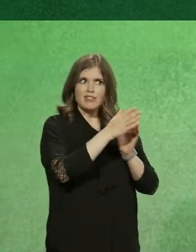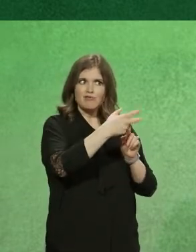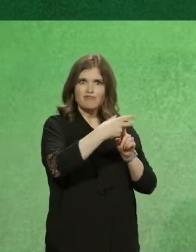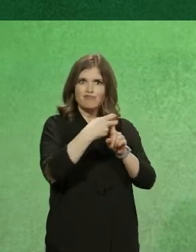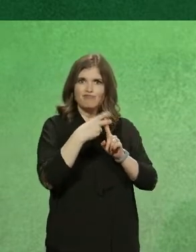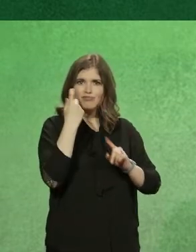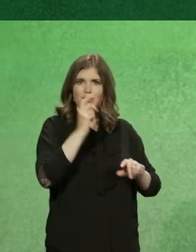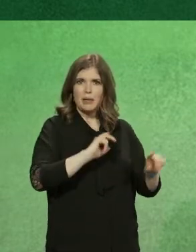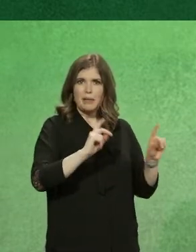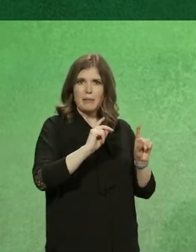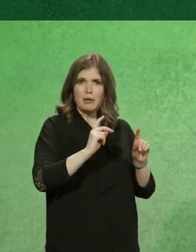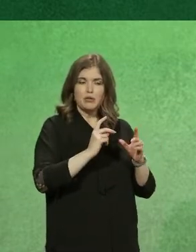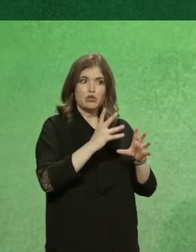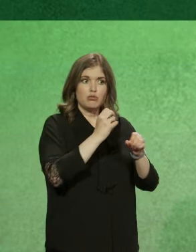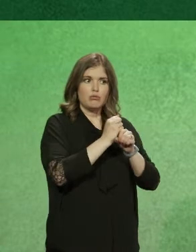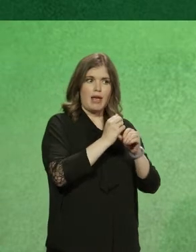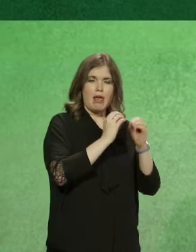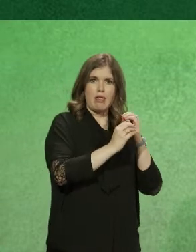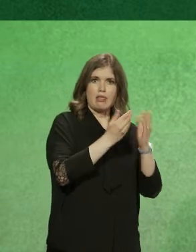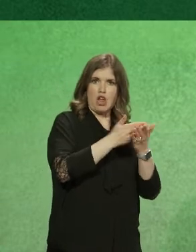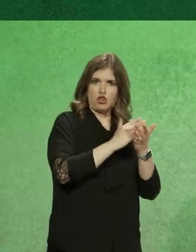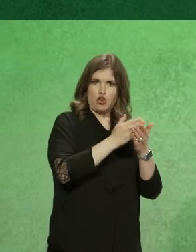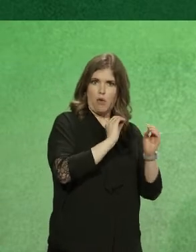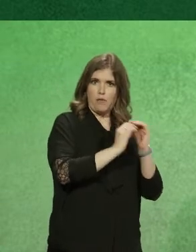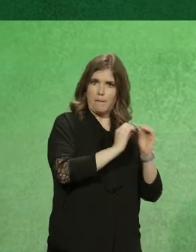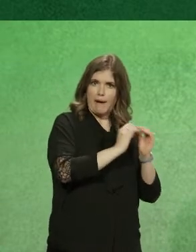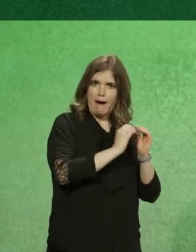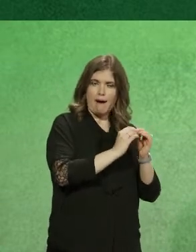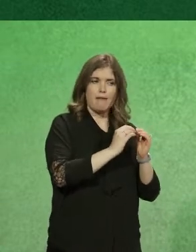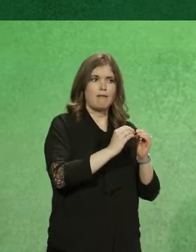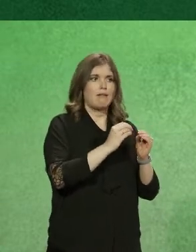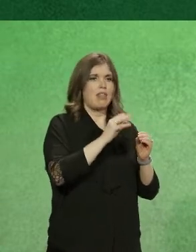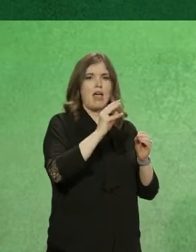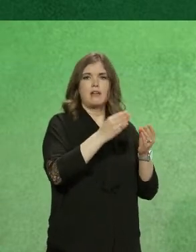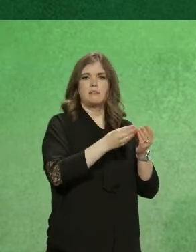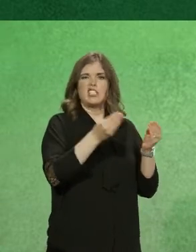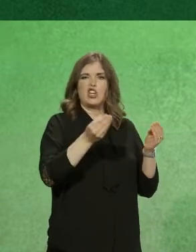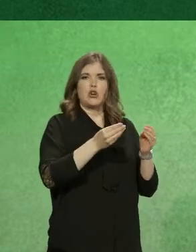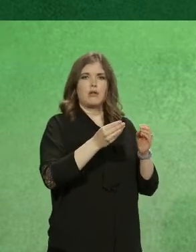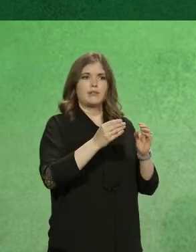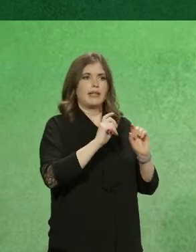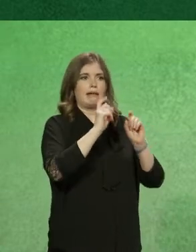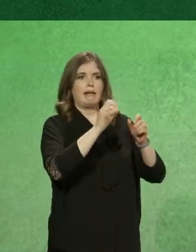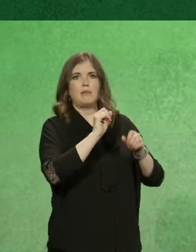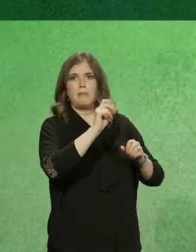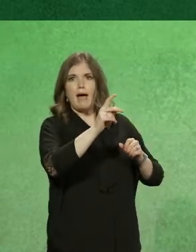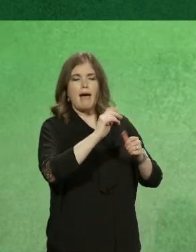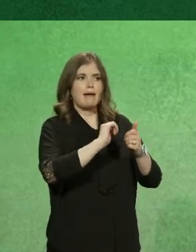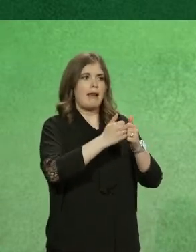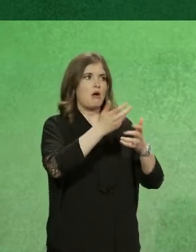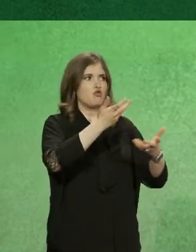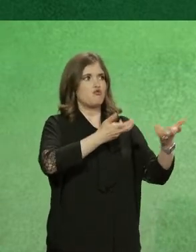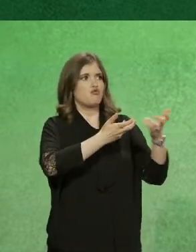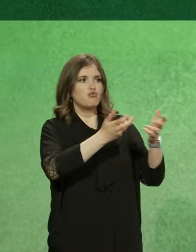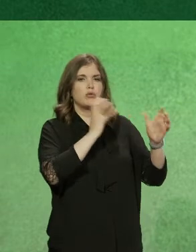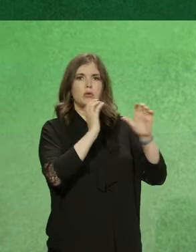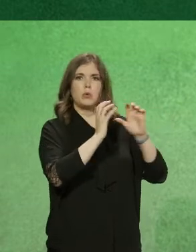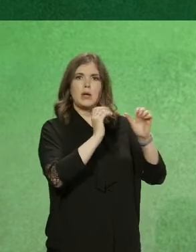people to get their stove repaired and return the materials for you, and how you plan to engage with consumers?